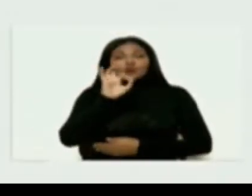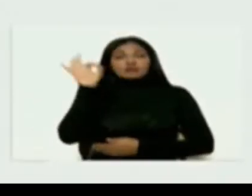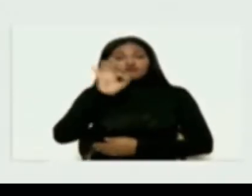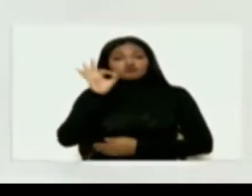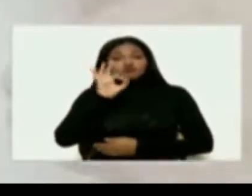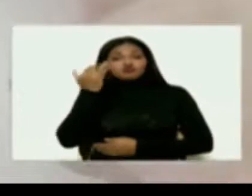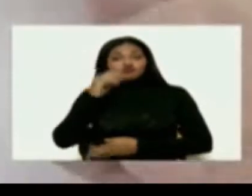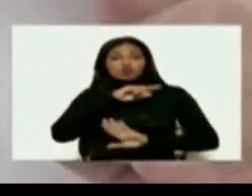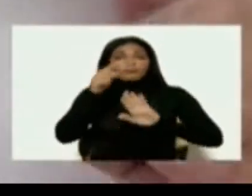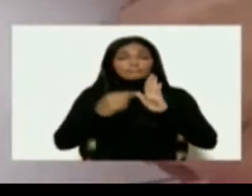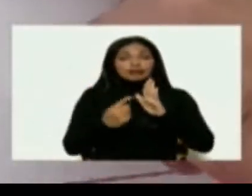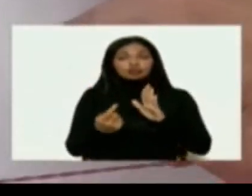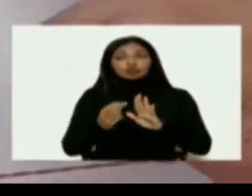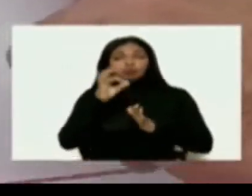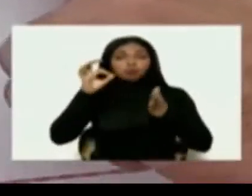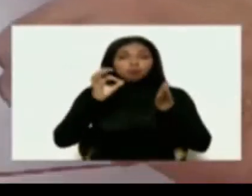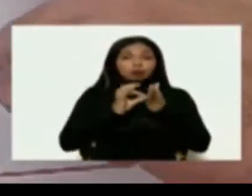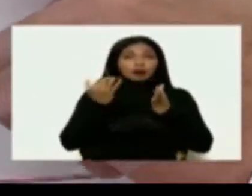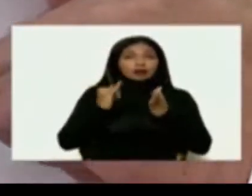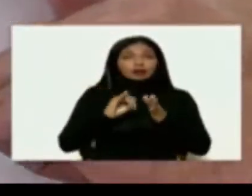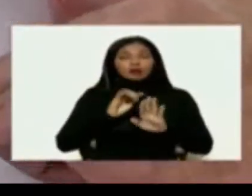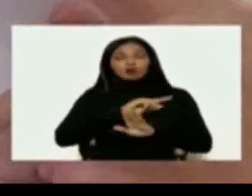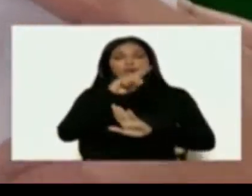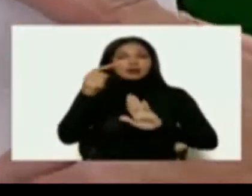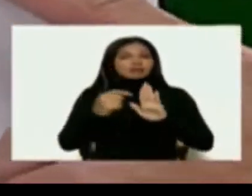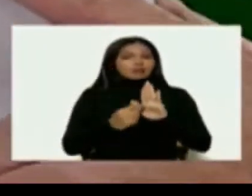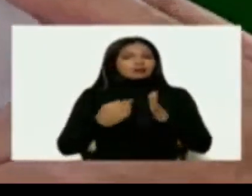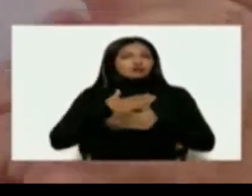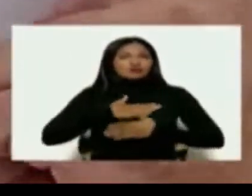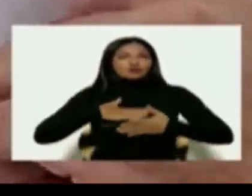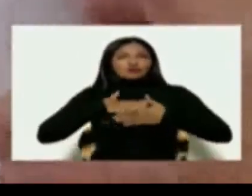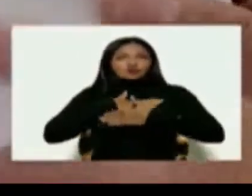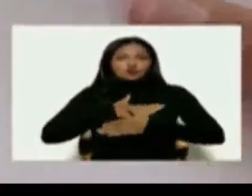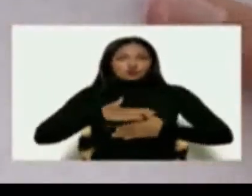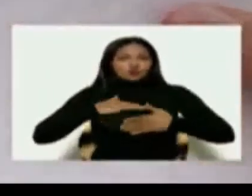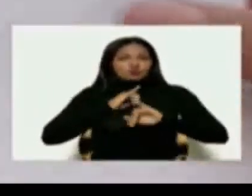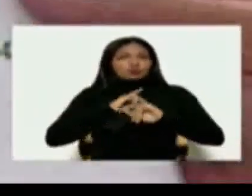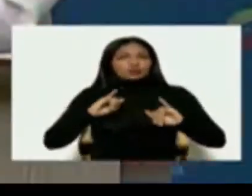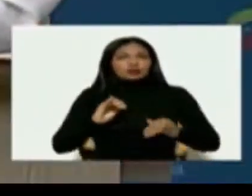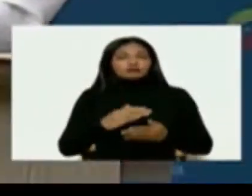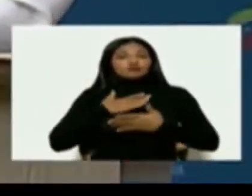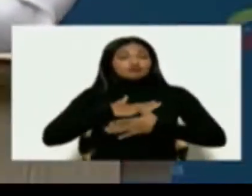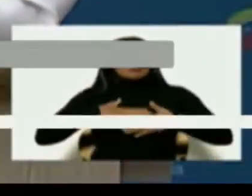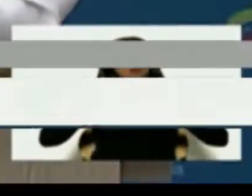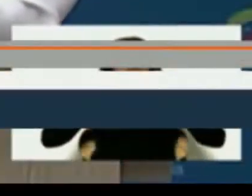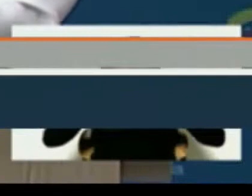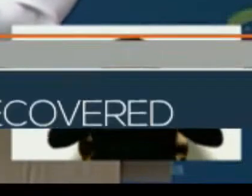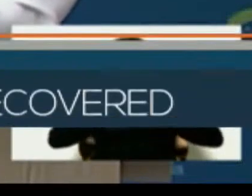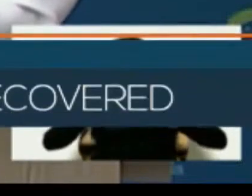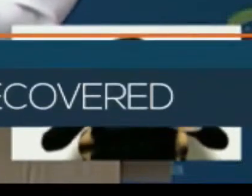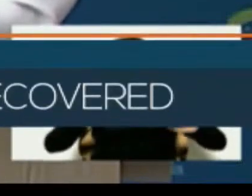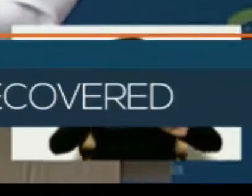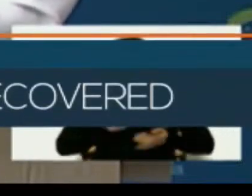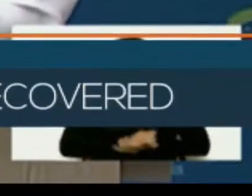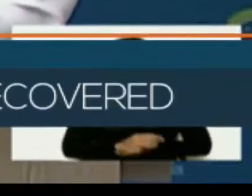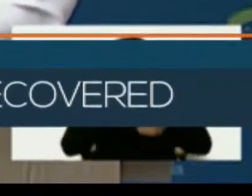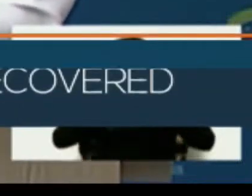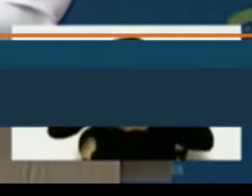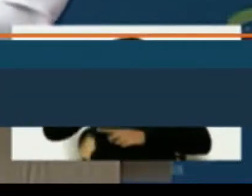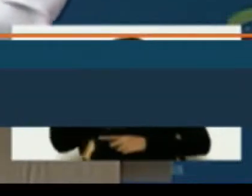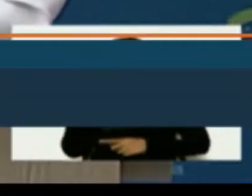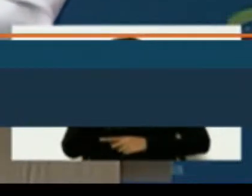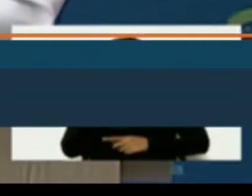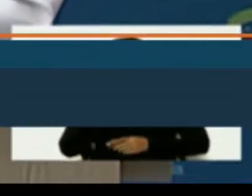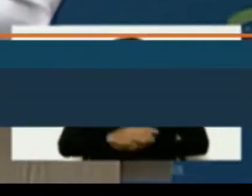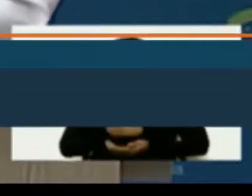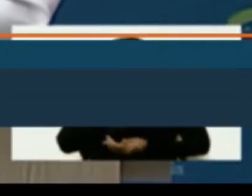Almost 50% of all infected people has already recovered. And when we say recovered, it is not like in other countries such as Colombia,